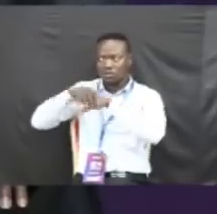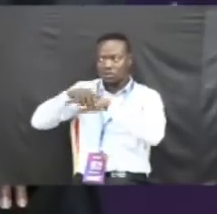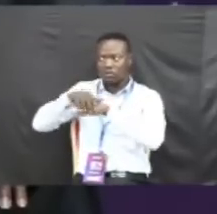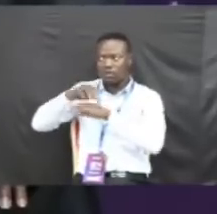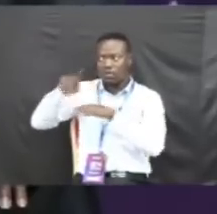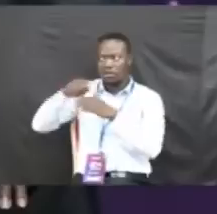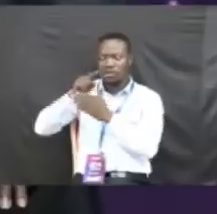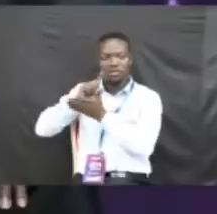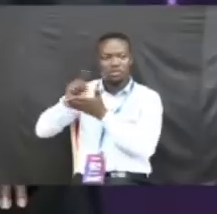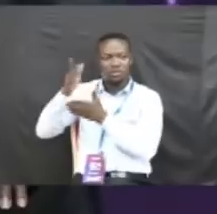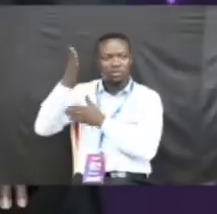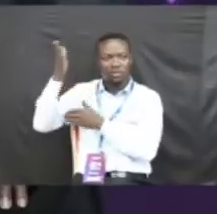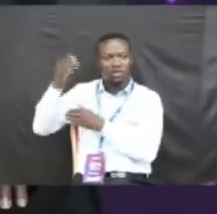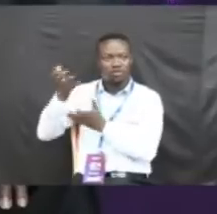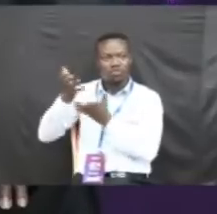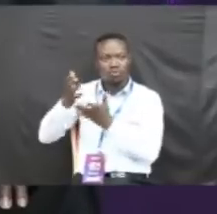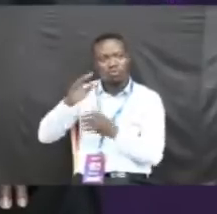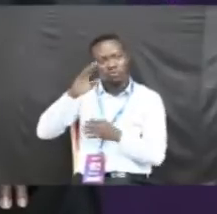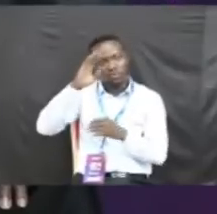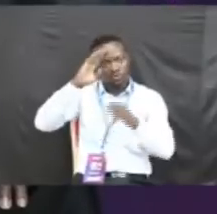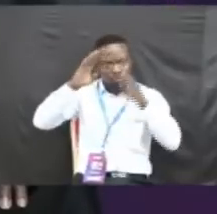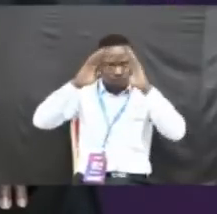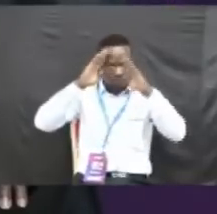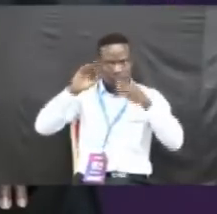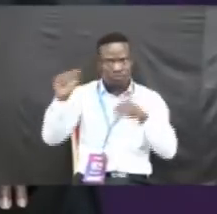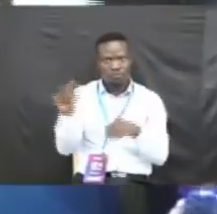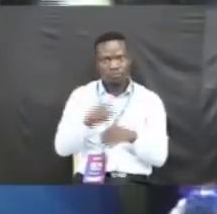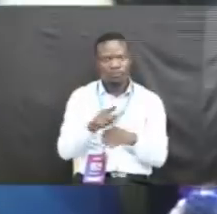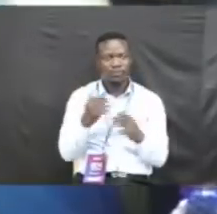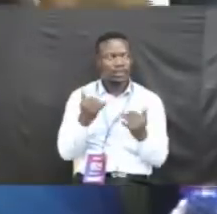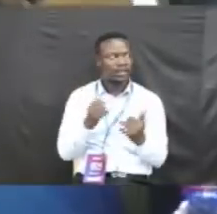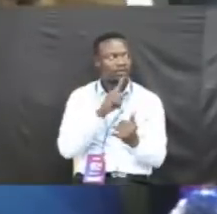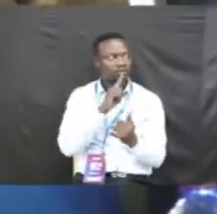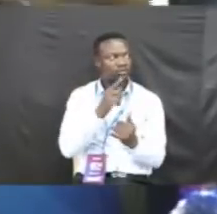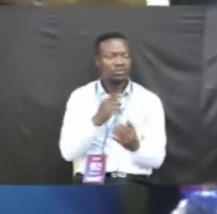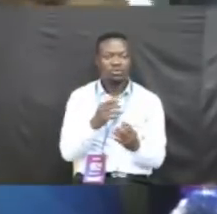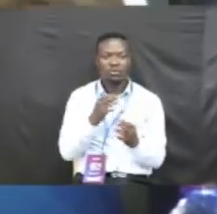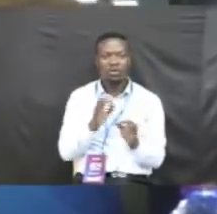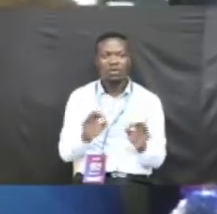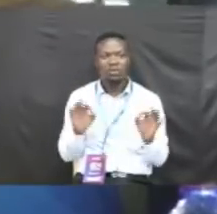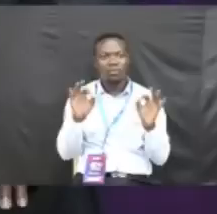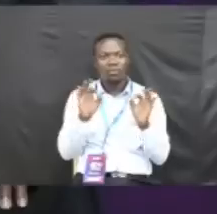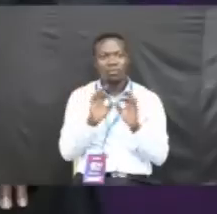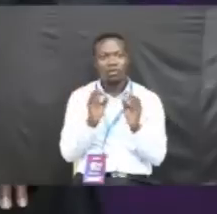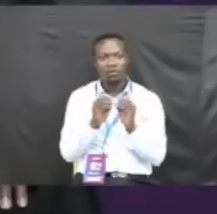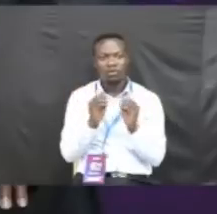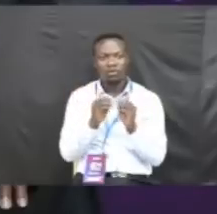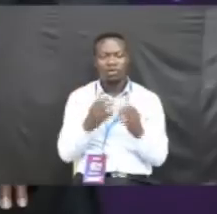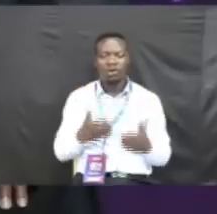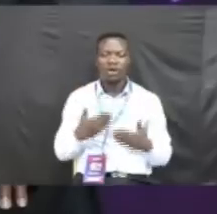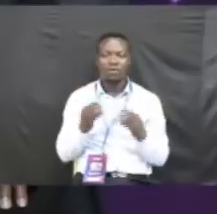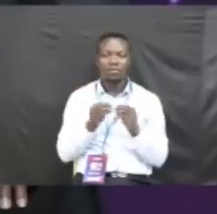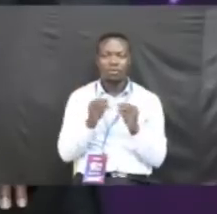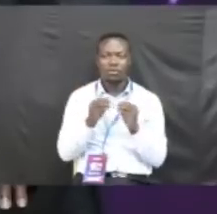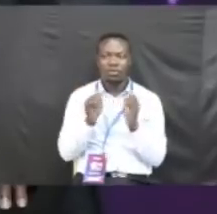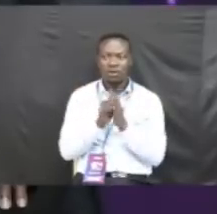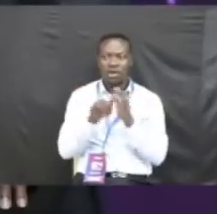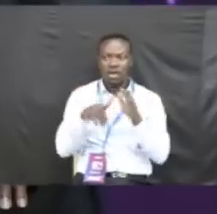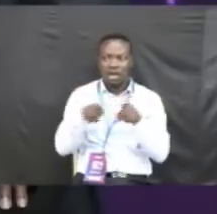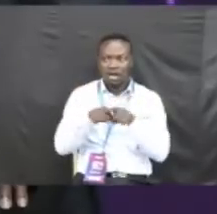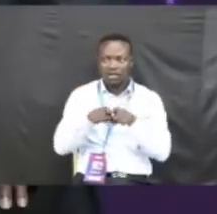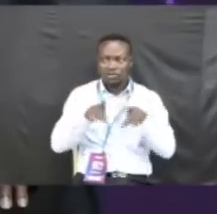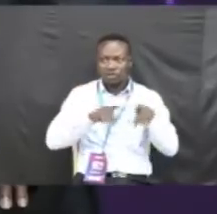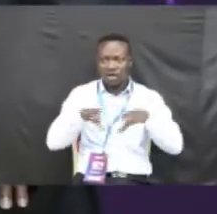week, uh we want to bring you greetings. It's inspiring for us today to hear of what you are doing not